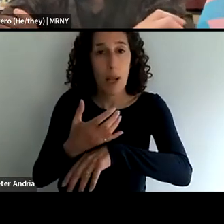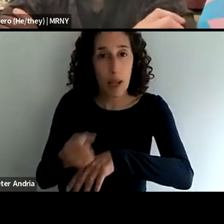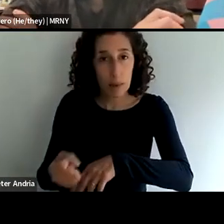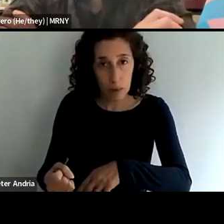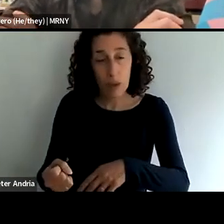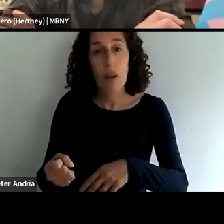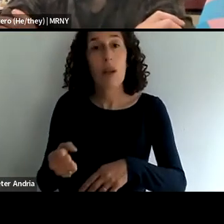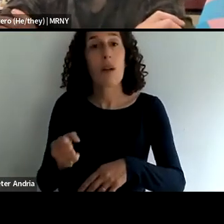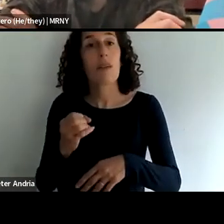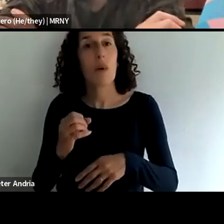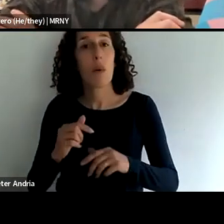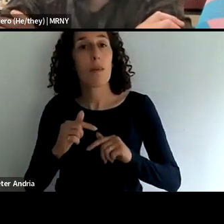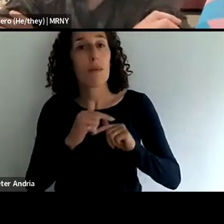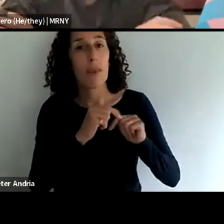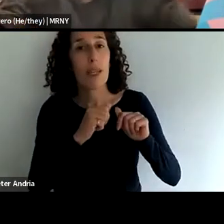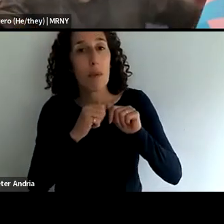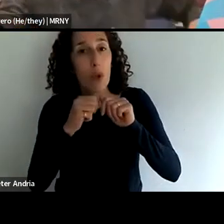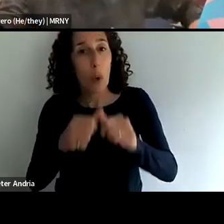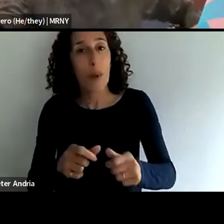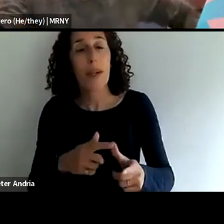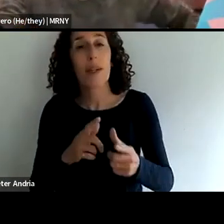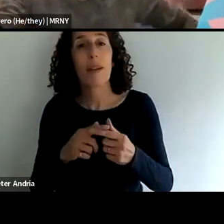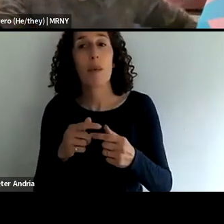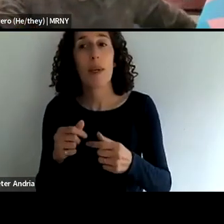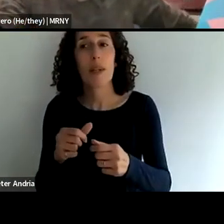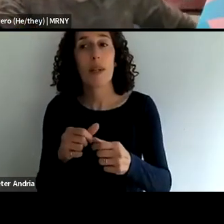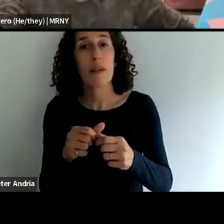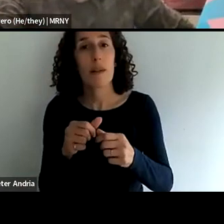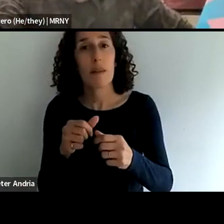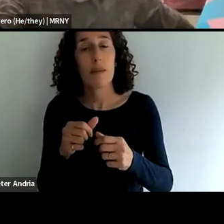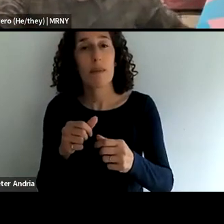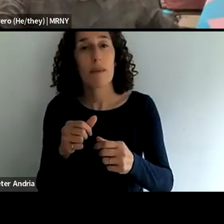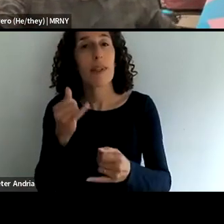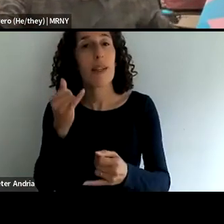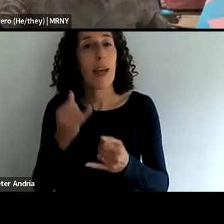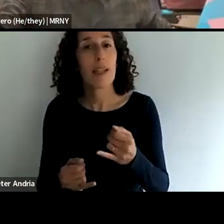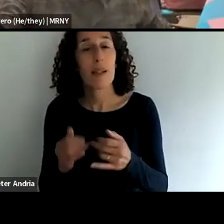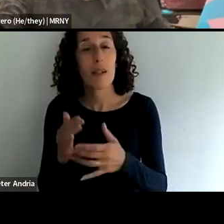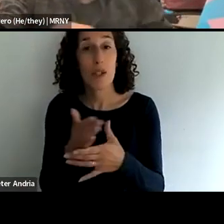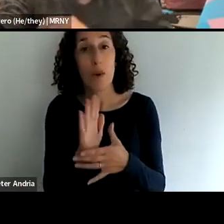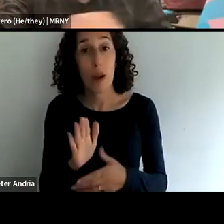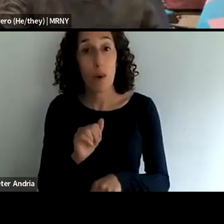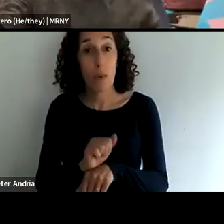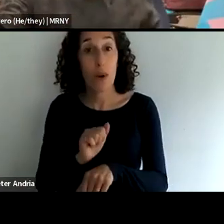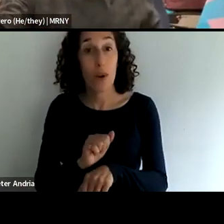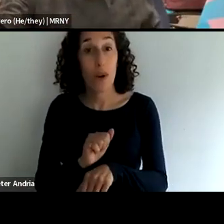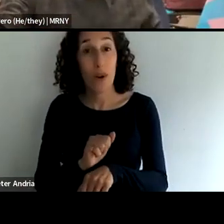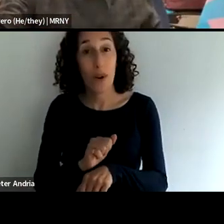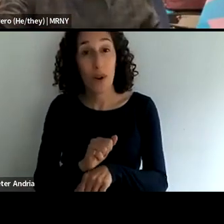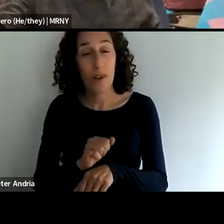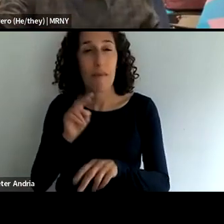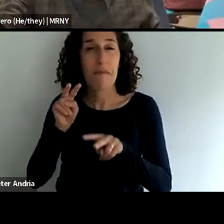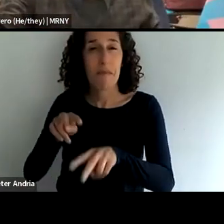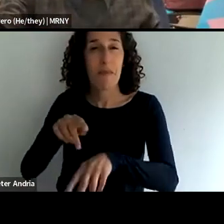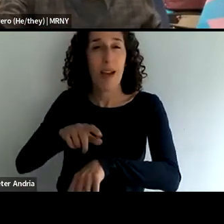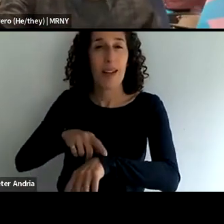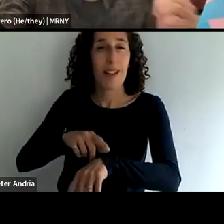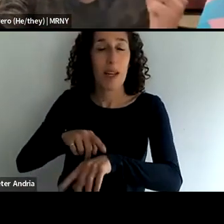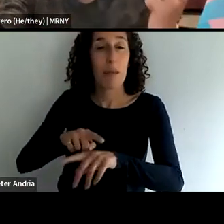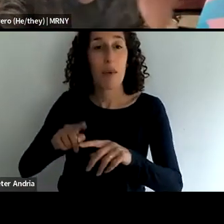work, all of us here work. And yeah, so I appreciate